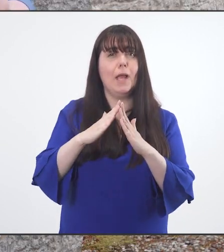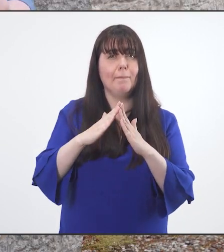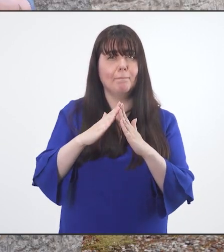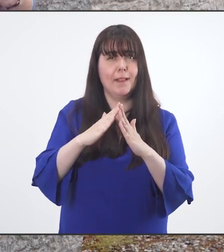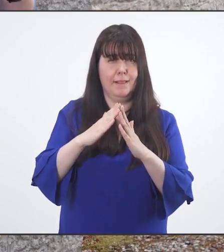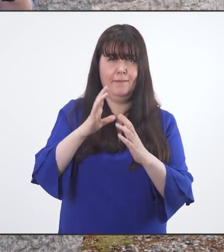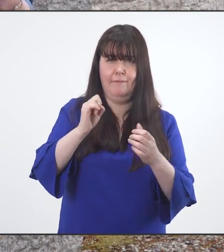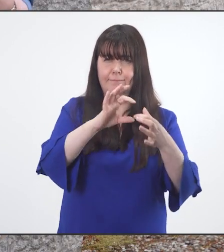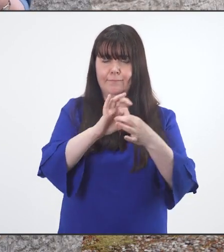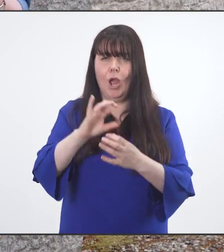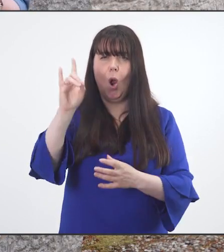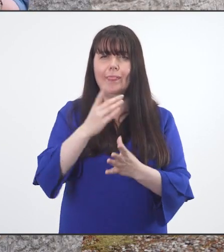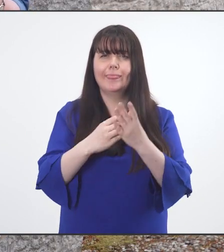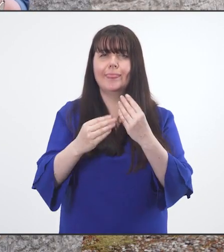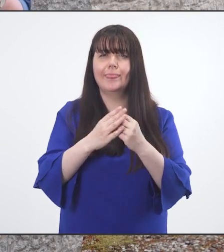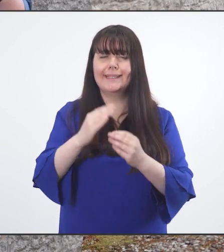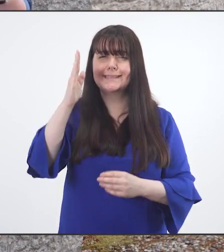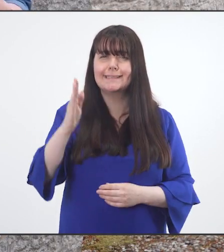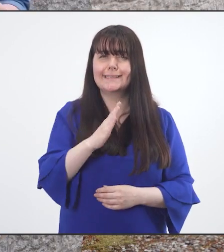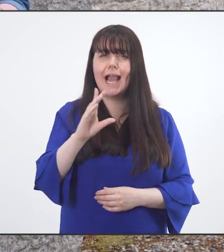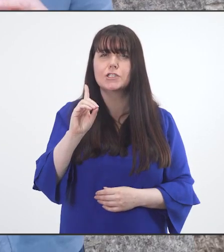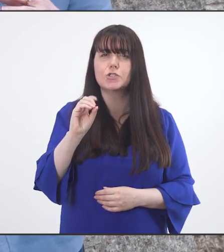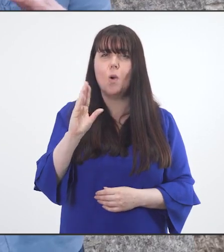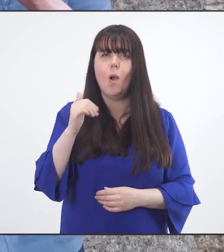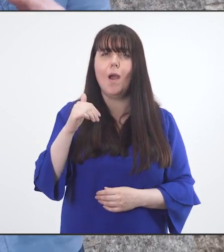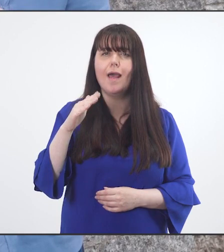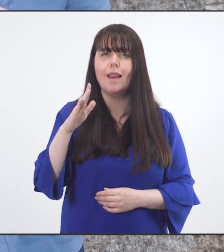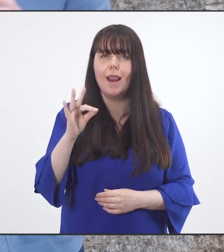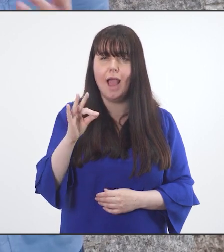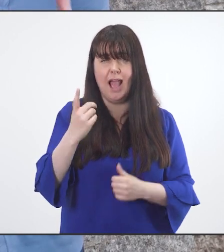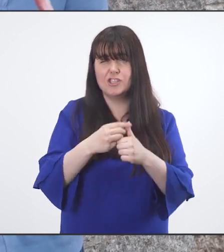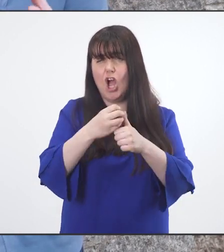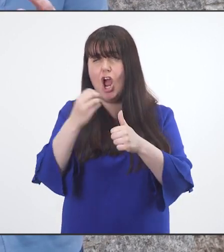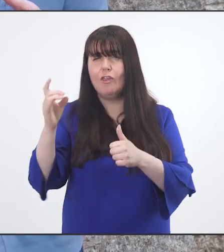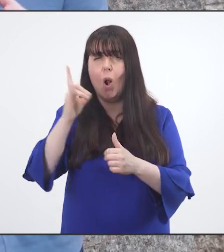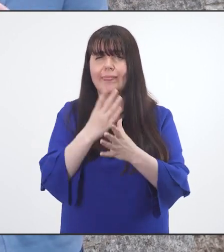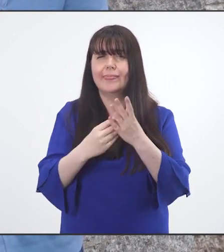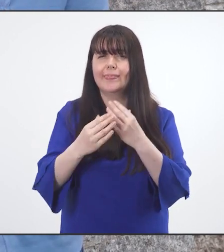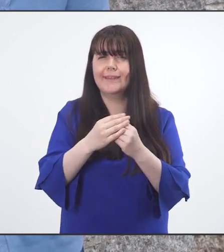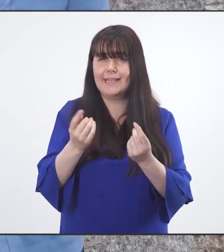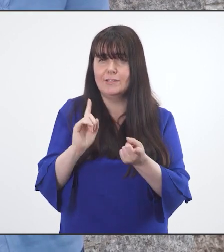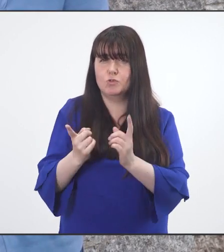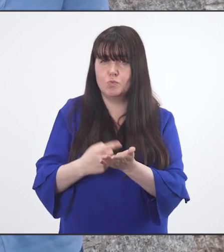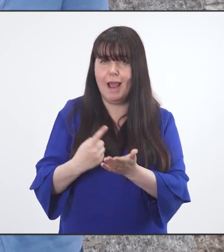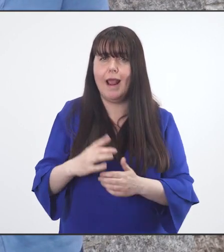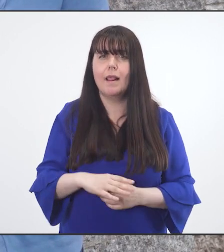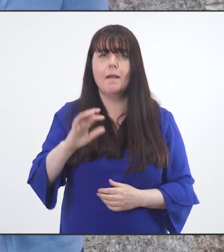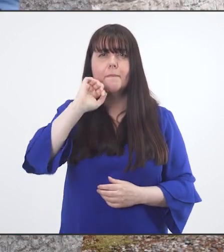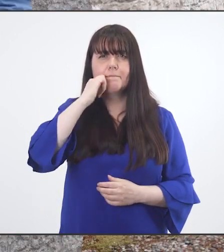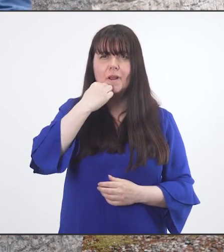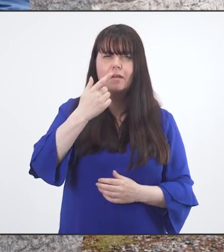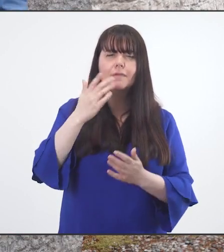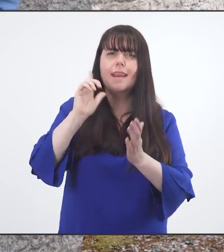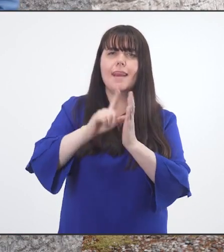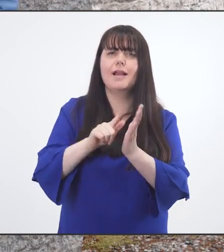we assume that this would have been used as a chapel that housed perhaps the relics of St Duloc, maybe other relics as well,